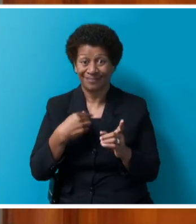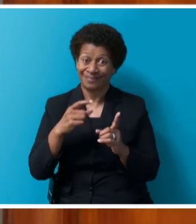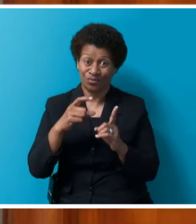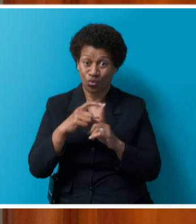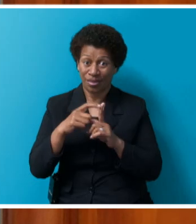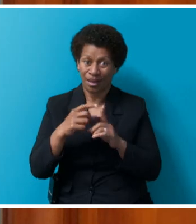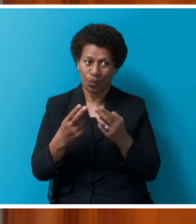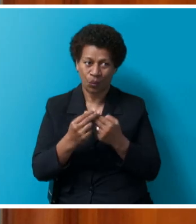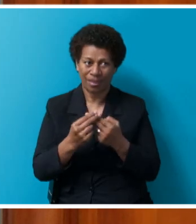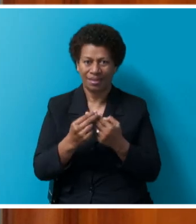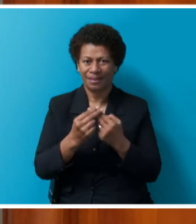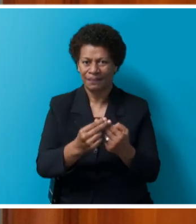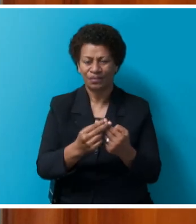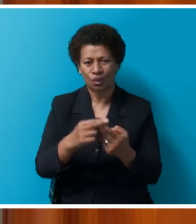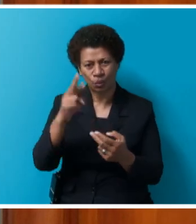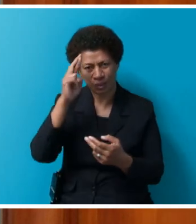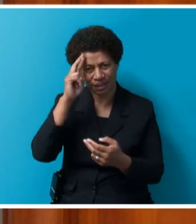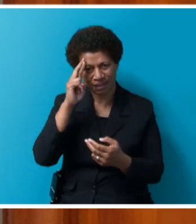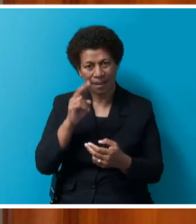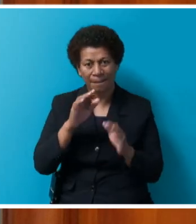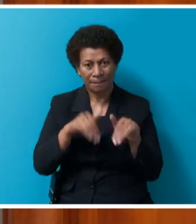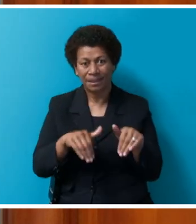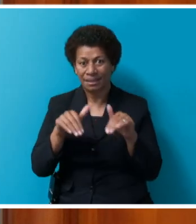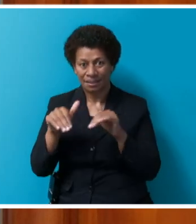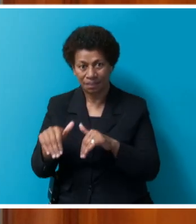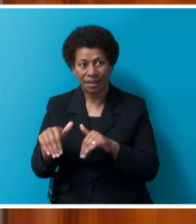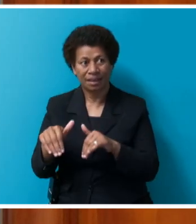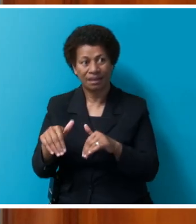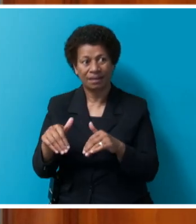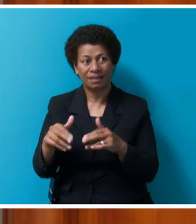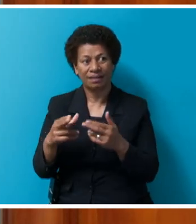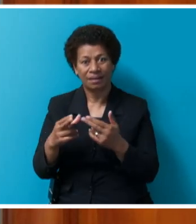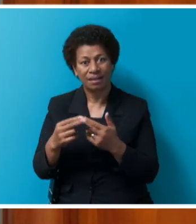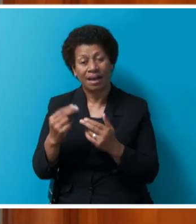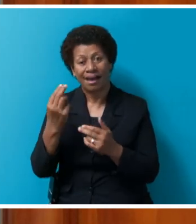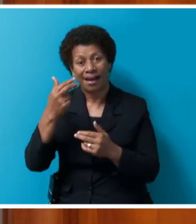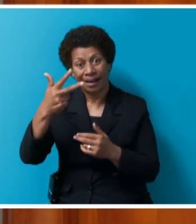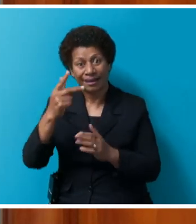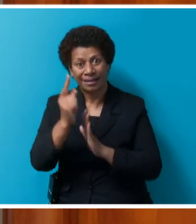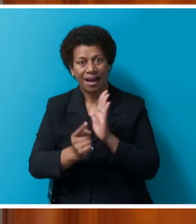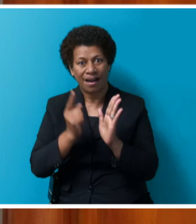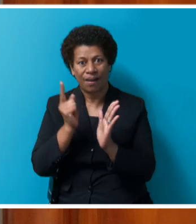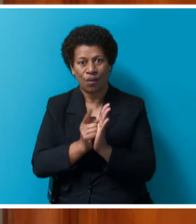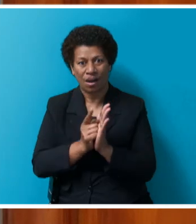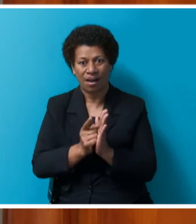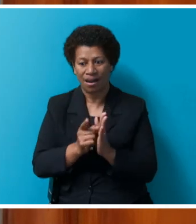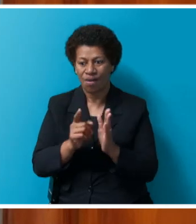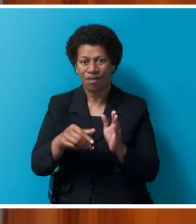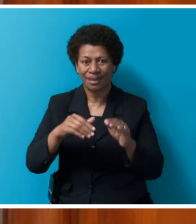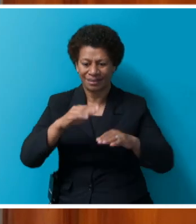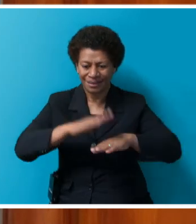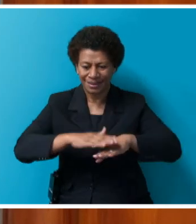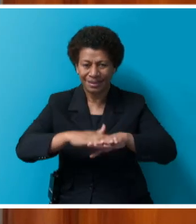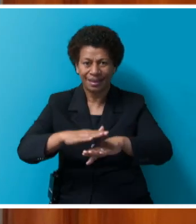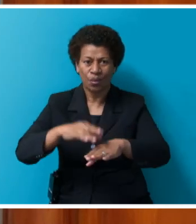for a reason. She participated fully, sitting with reverence for up to 8 hours straight on the Ngatu walkway during the main